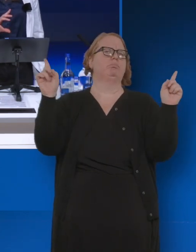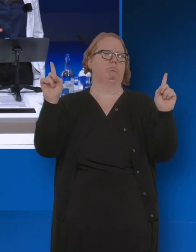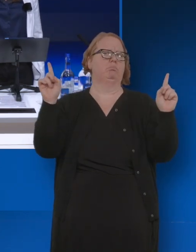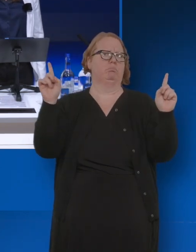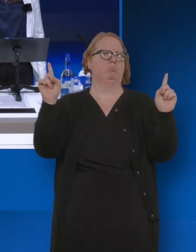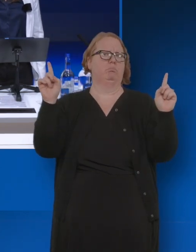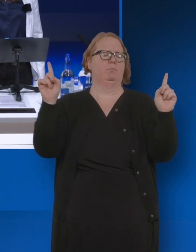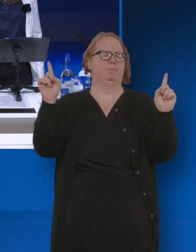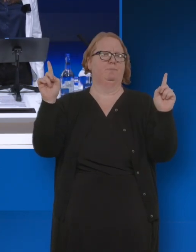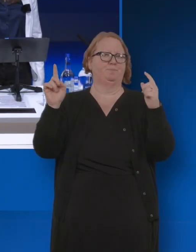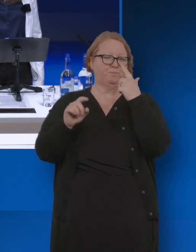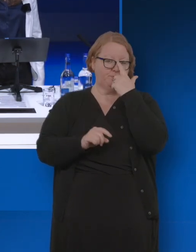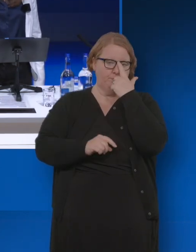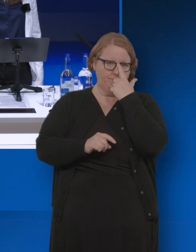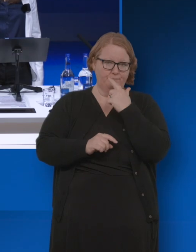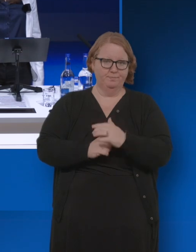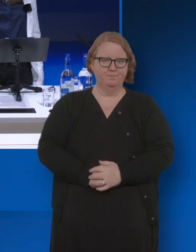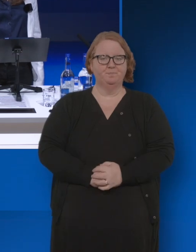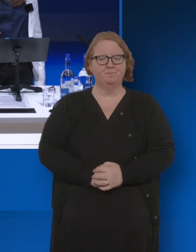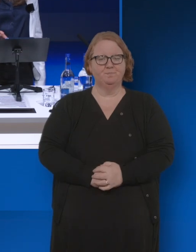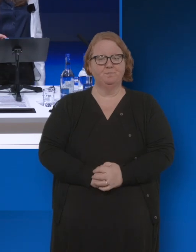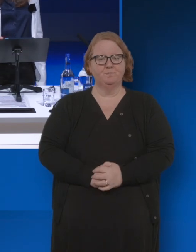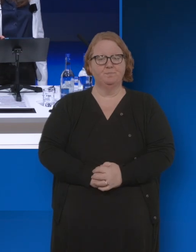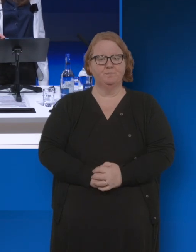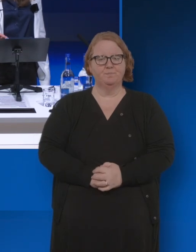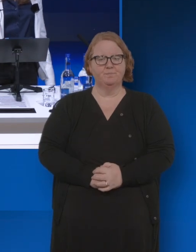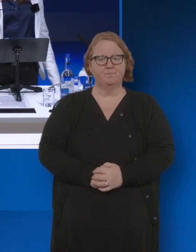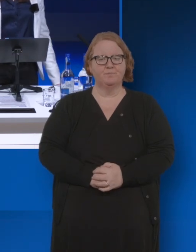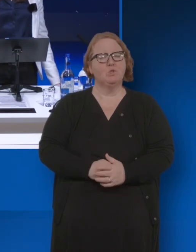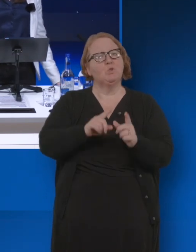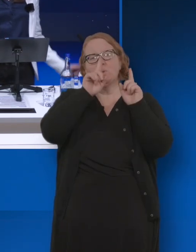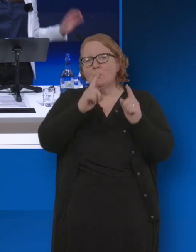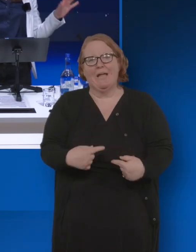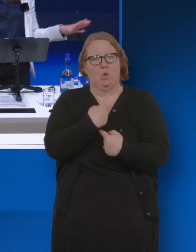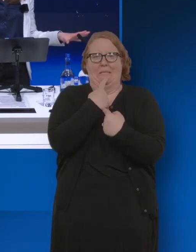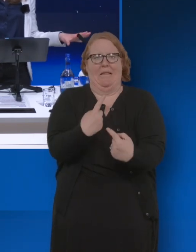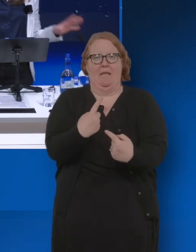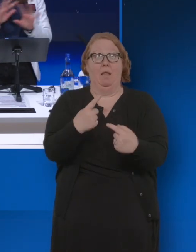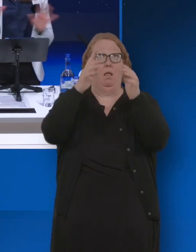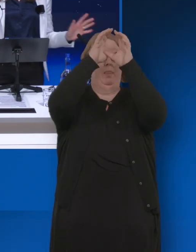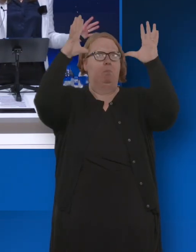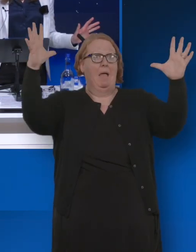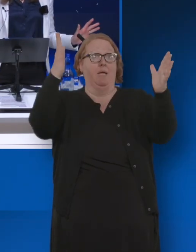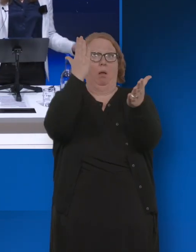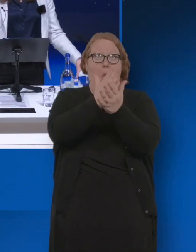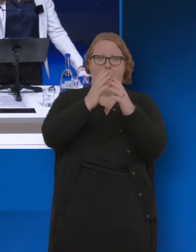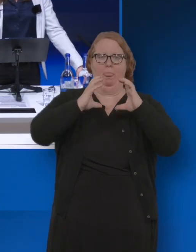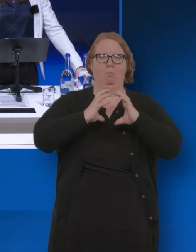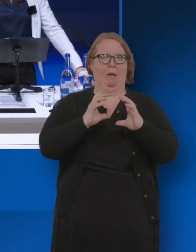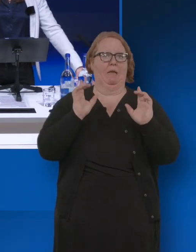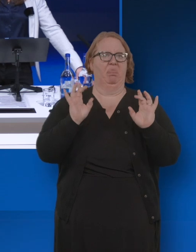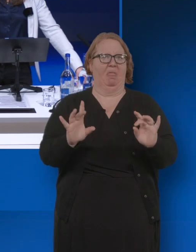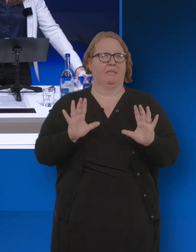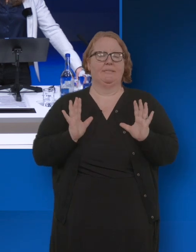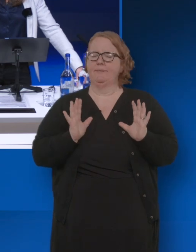two very different things. It is not a done deal to say the mind is the brain, end of story,